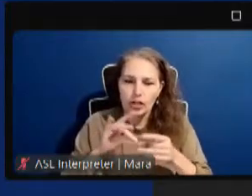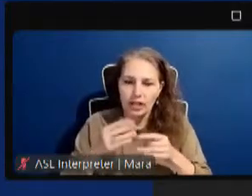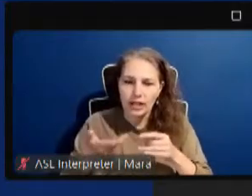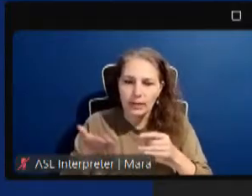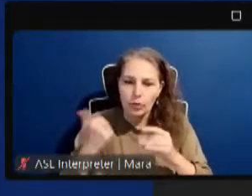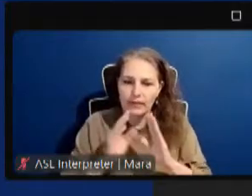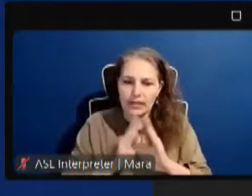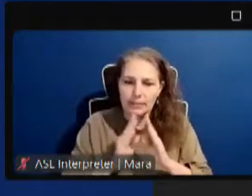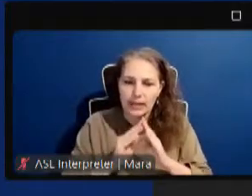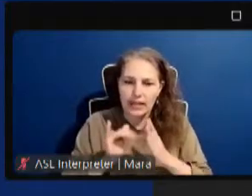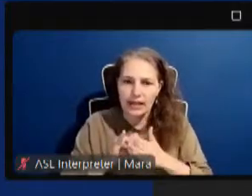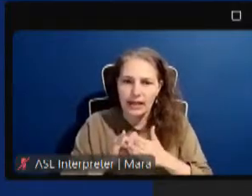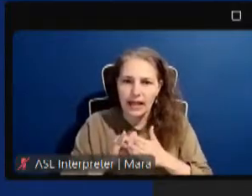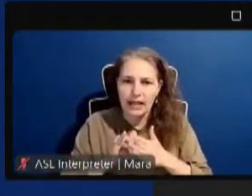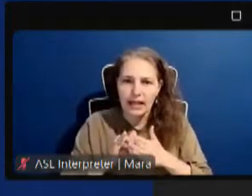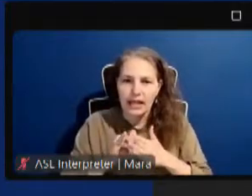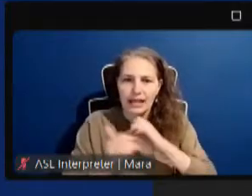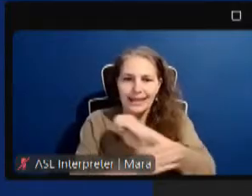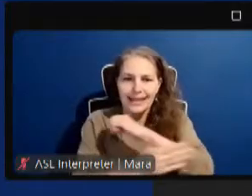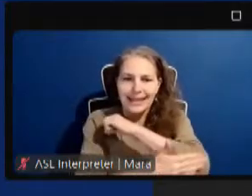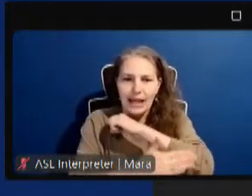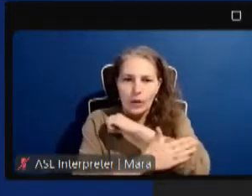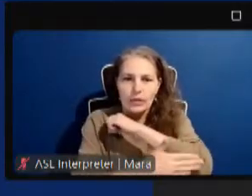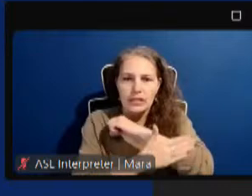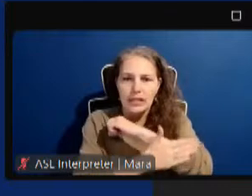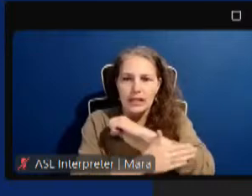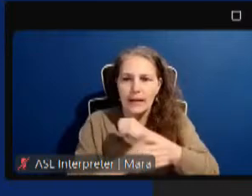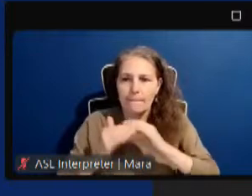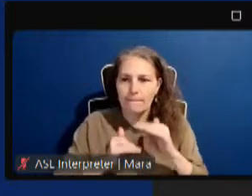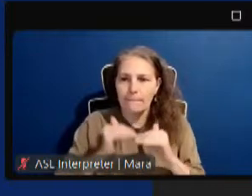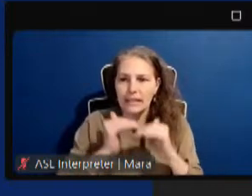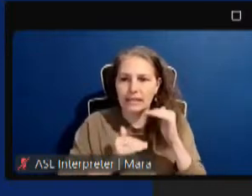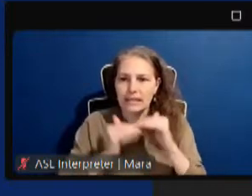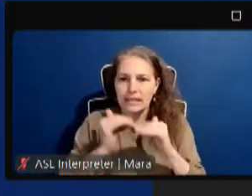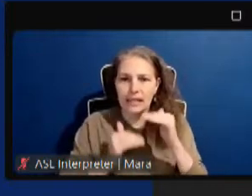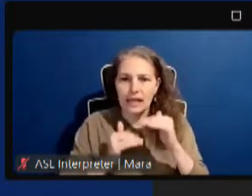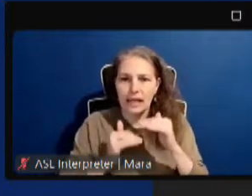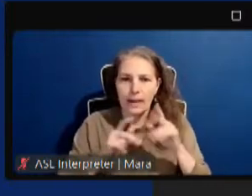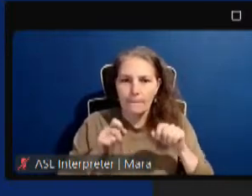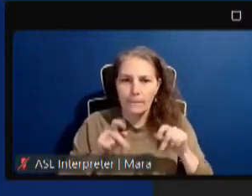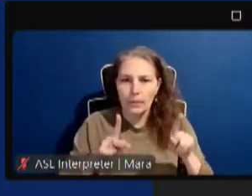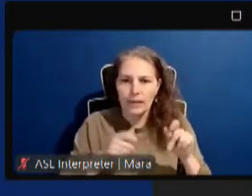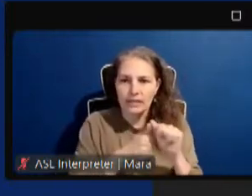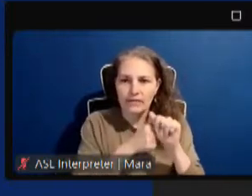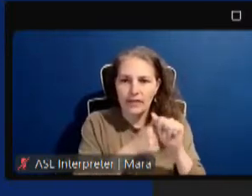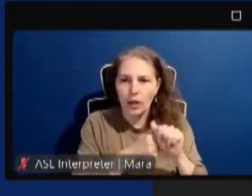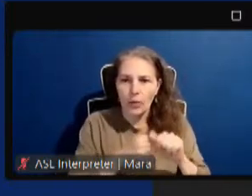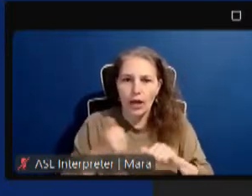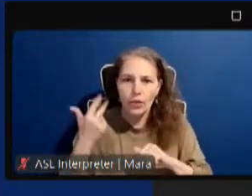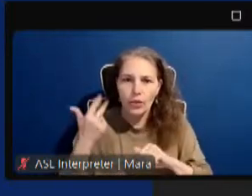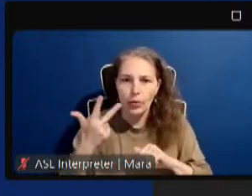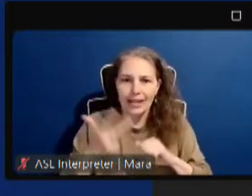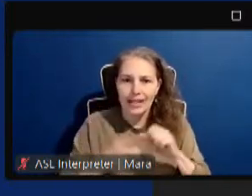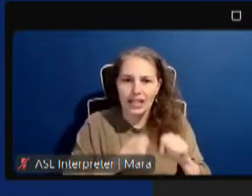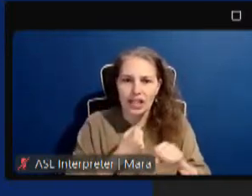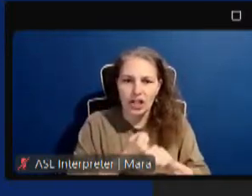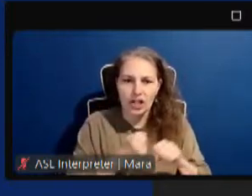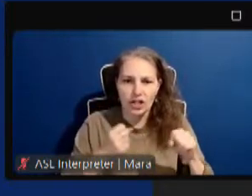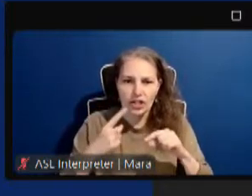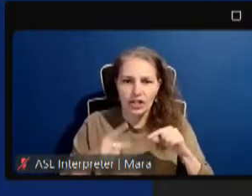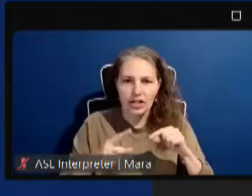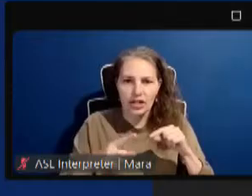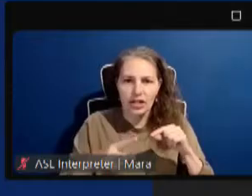meeting that county building permits follow a 3-year cycle and that a plan approved in 2025 would need to